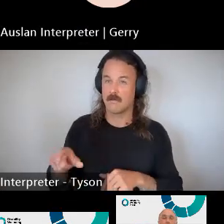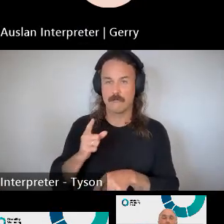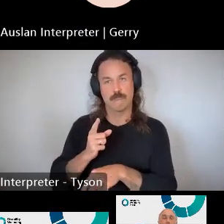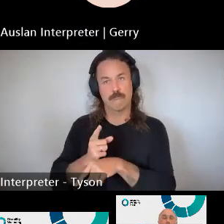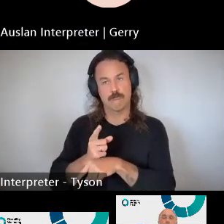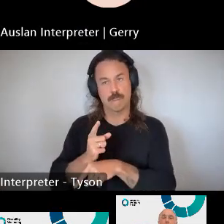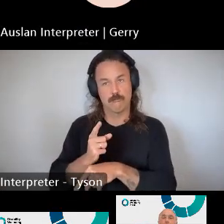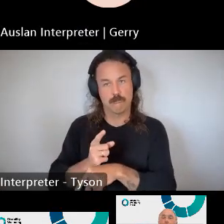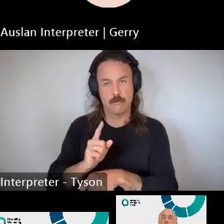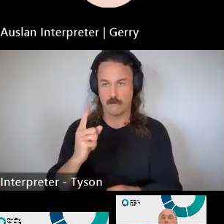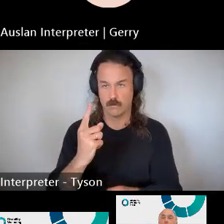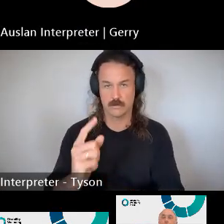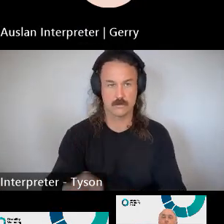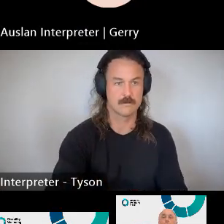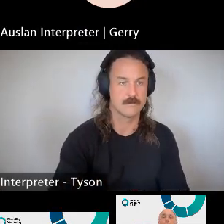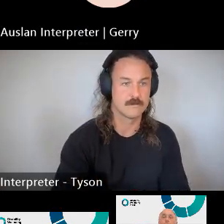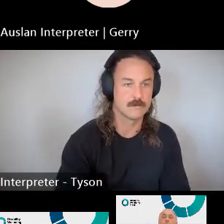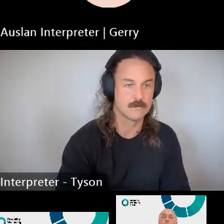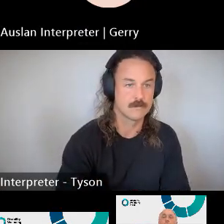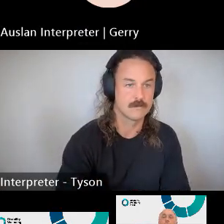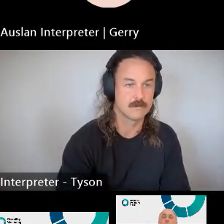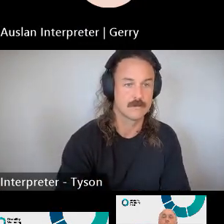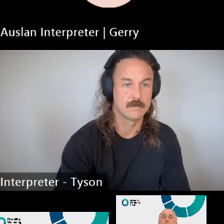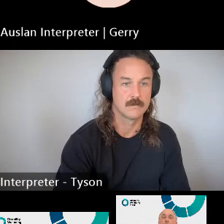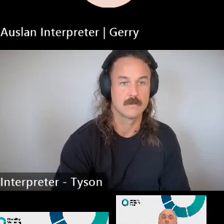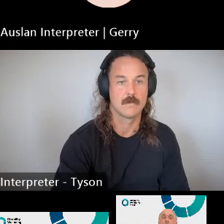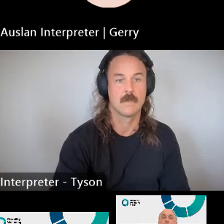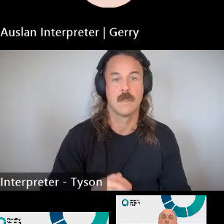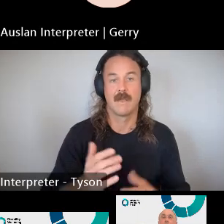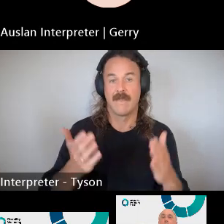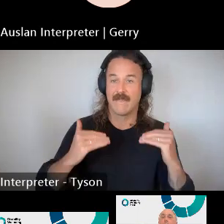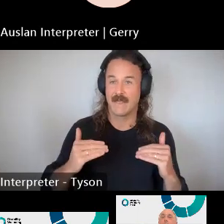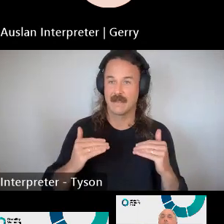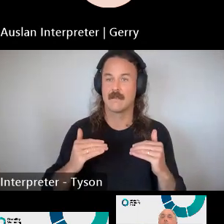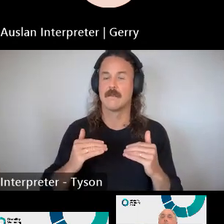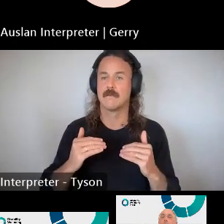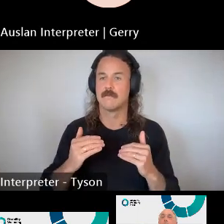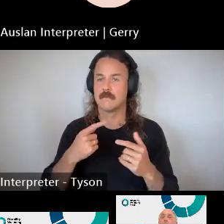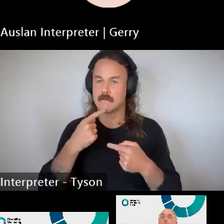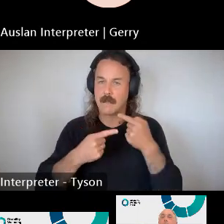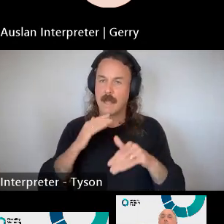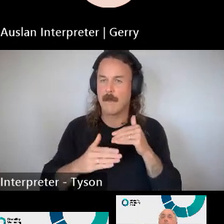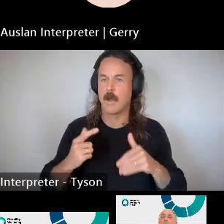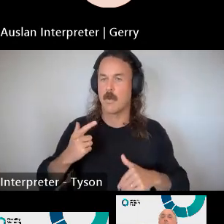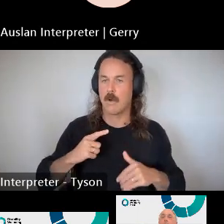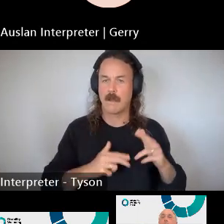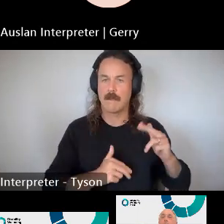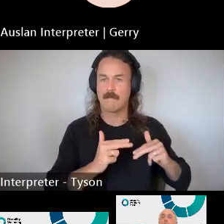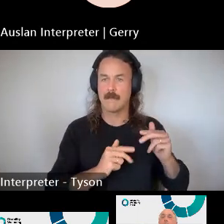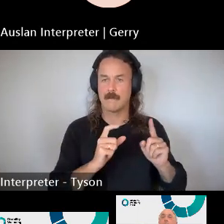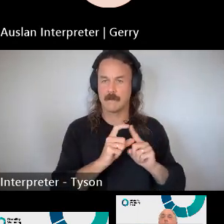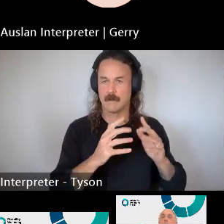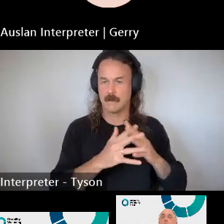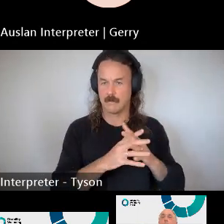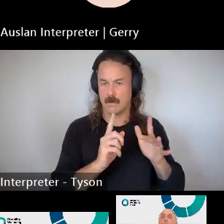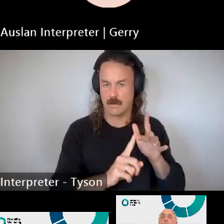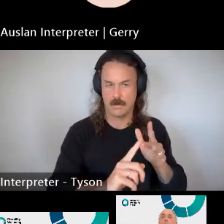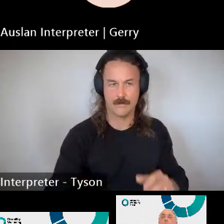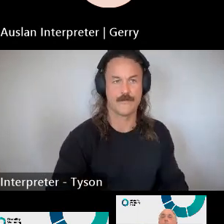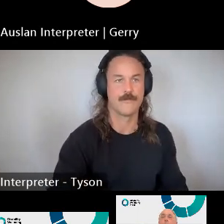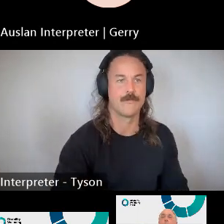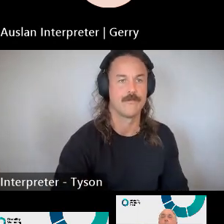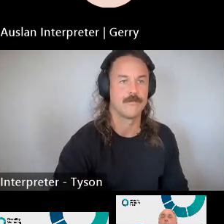Kay. Then we're going to go into a bit about the motivation for developing the Disability Wellbeing Index. Then we're going to talk about what